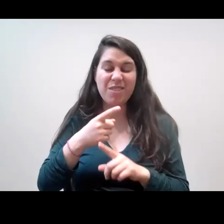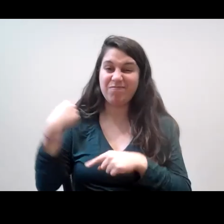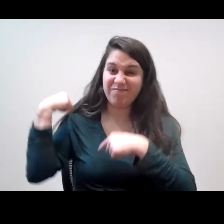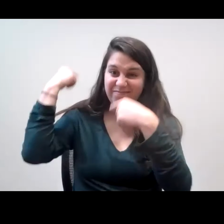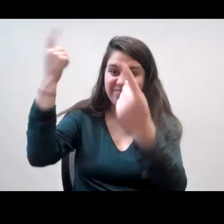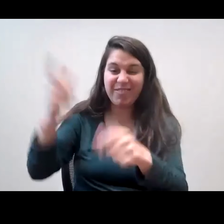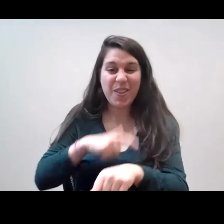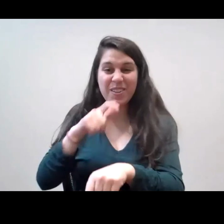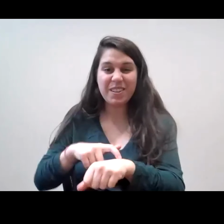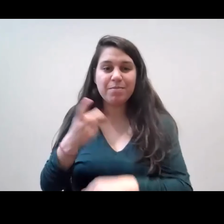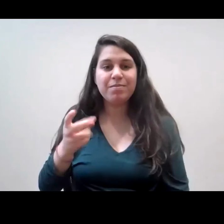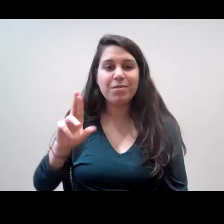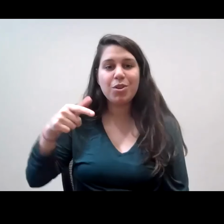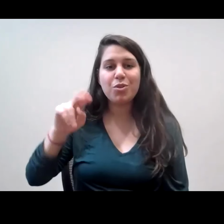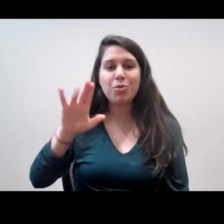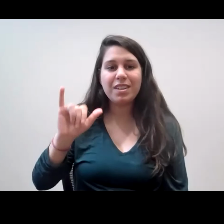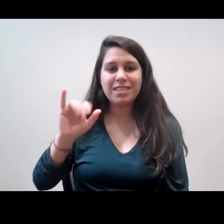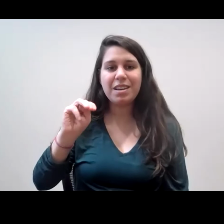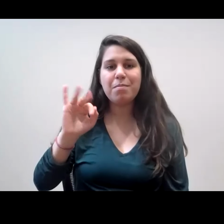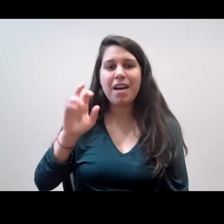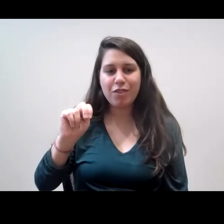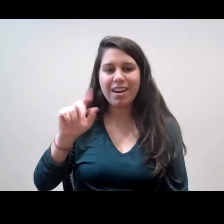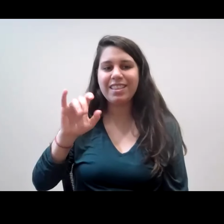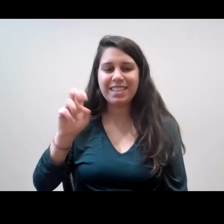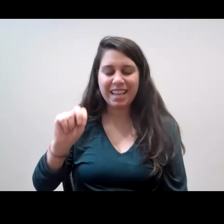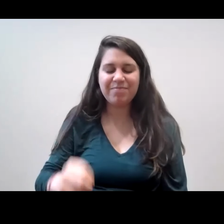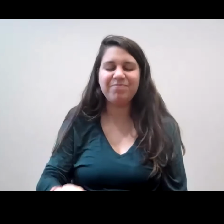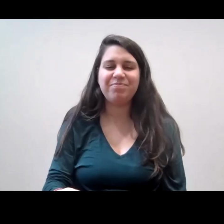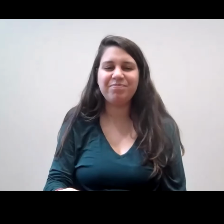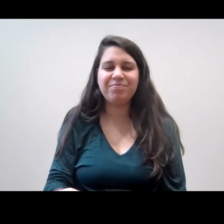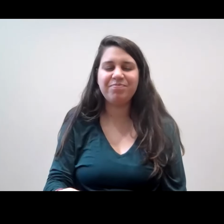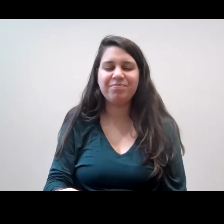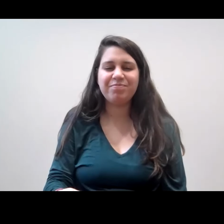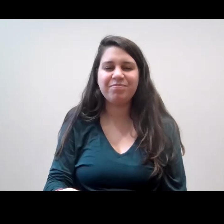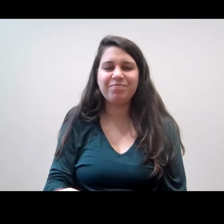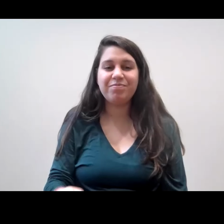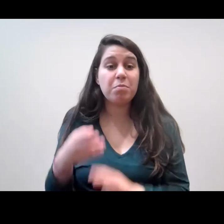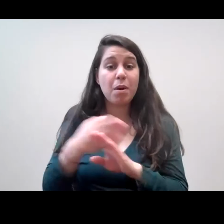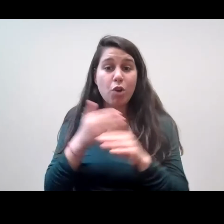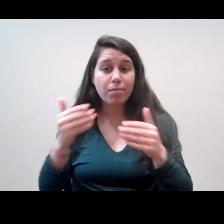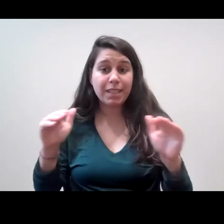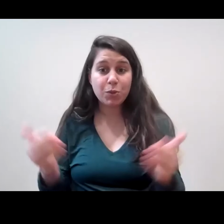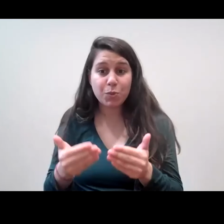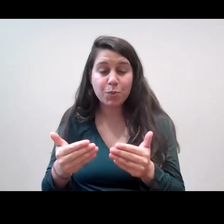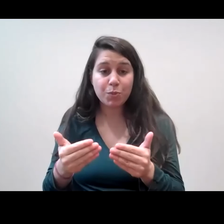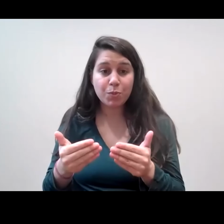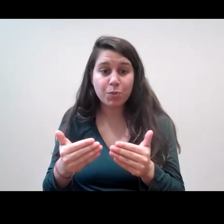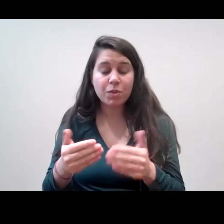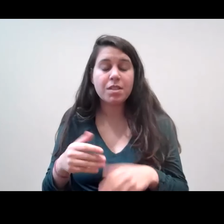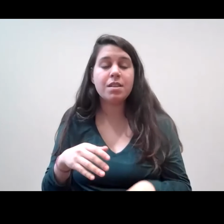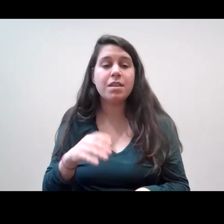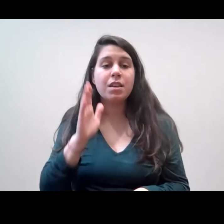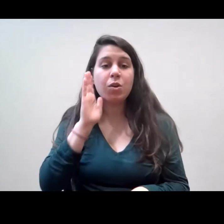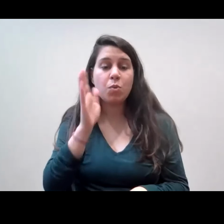That's Dr. DeQuincy Meiffren-Lezine. Before I do introduce him, however, I'd like